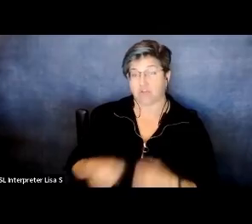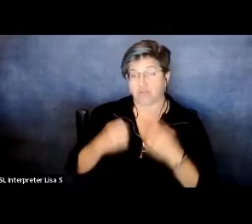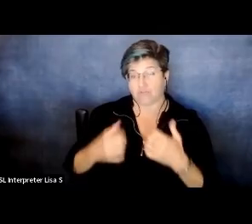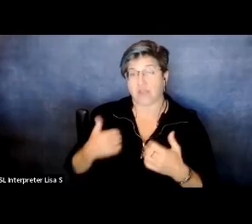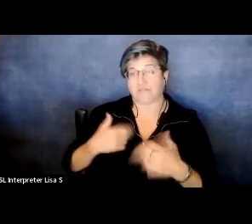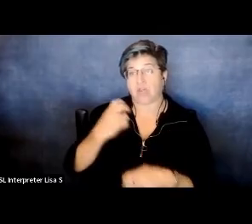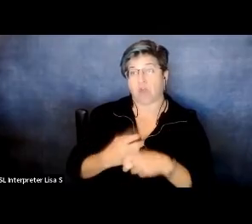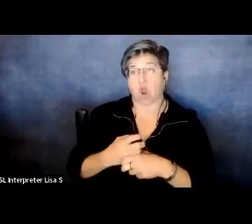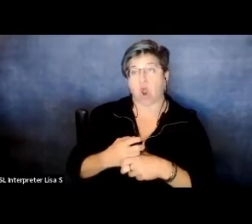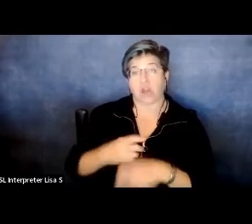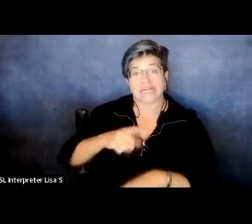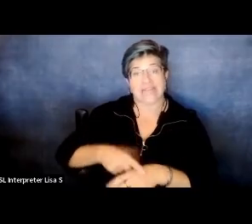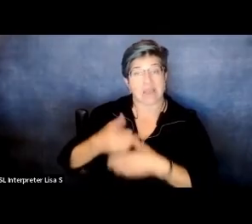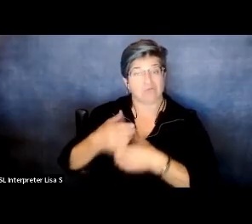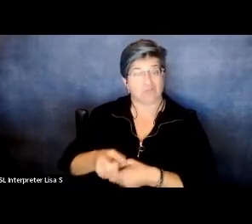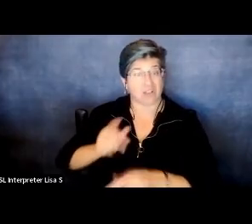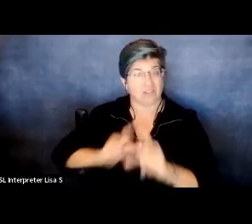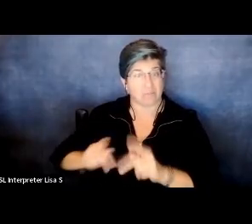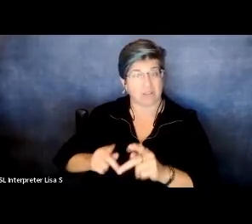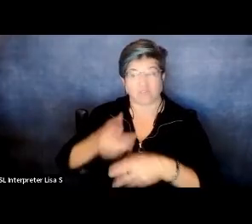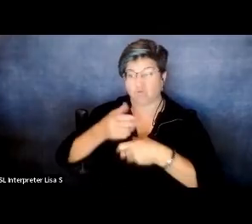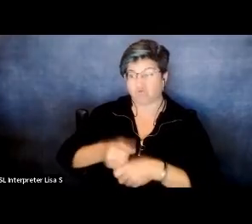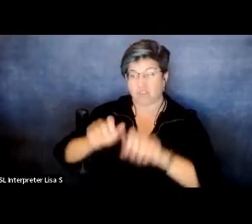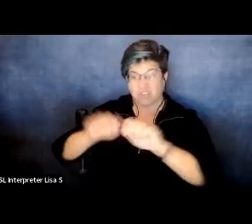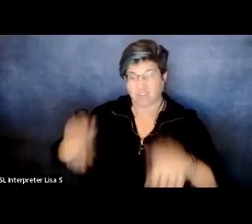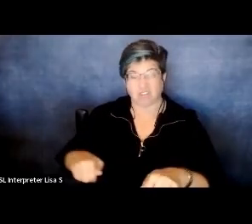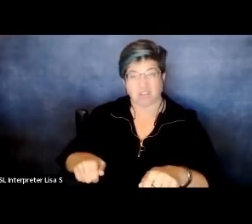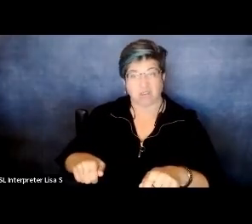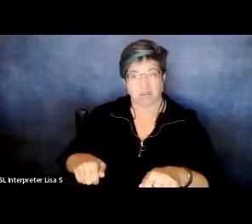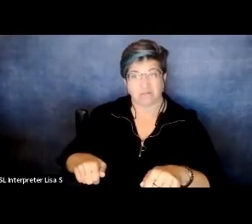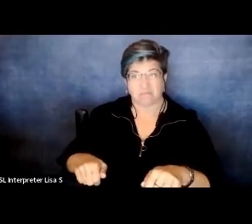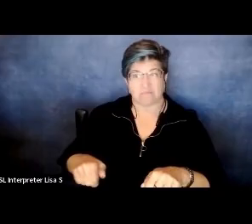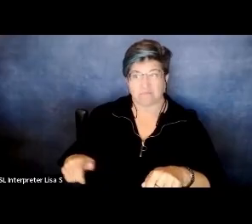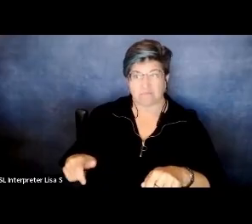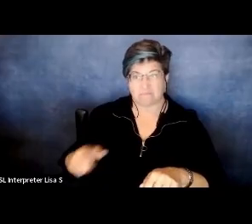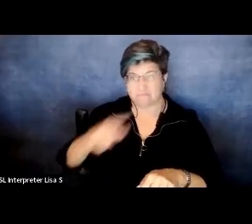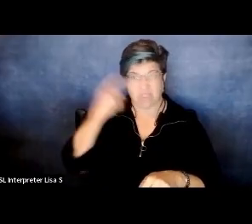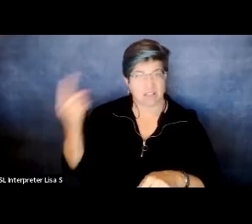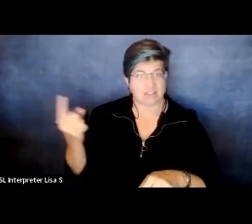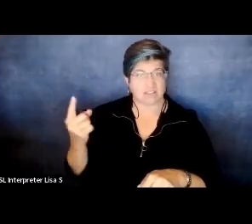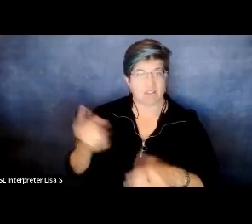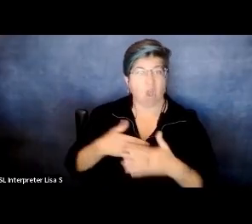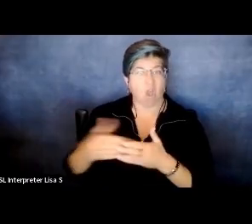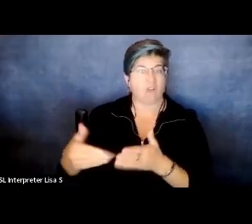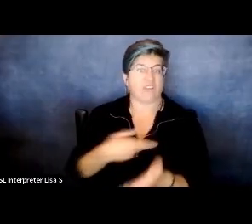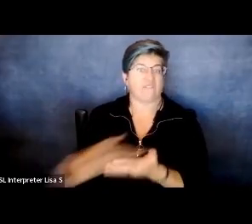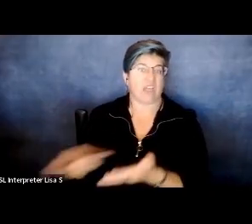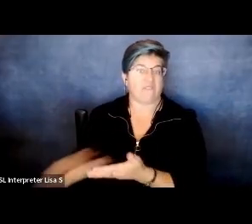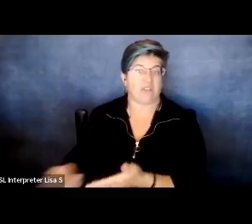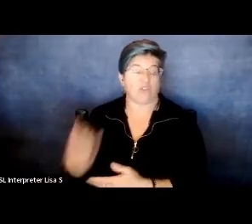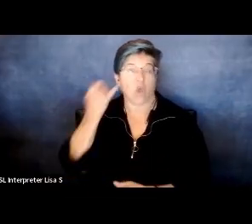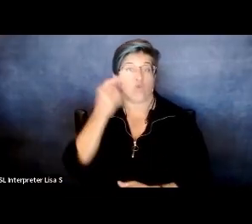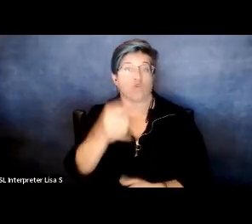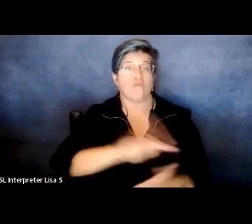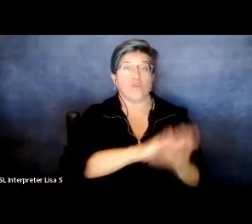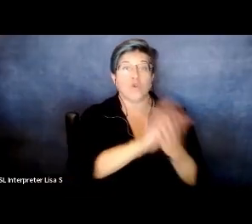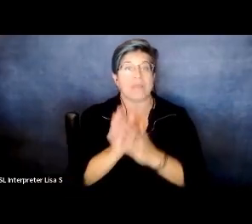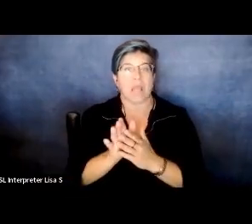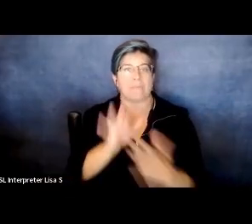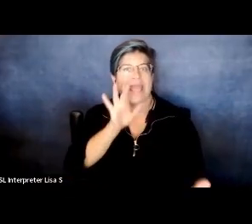hard time trusting folks, trusting systems that ultimately have failed them. So if you can be the touch point